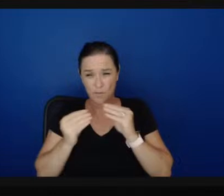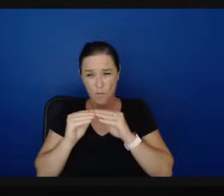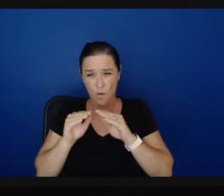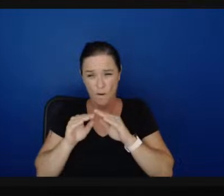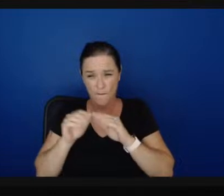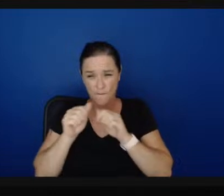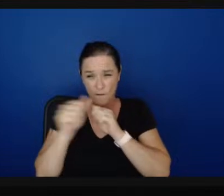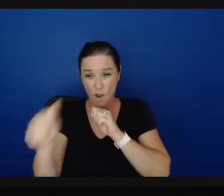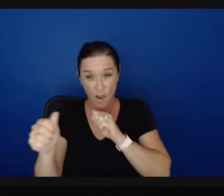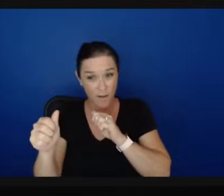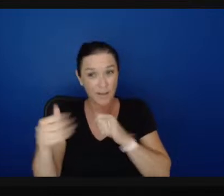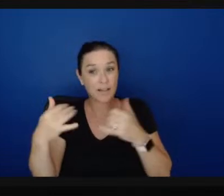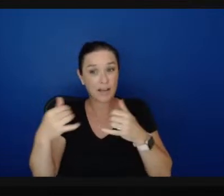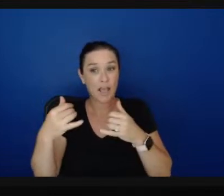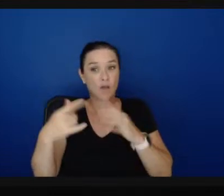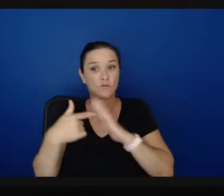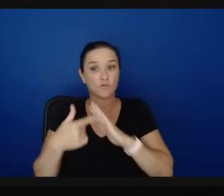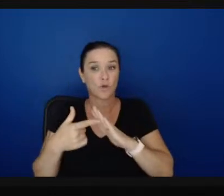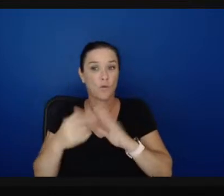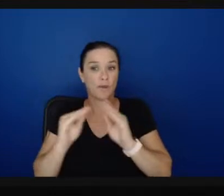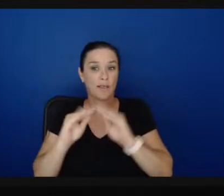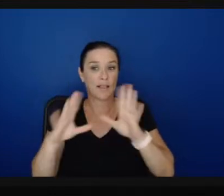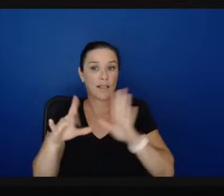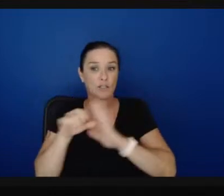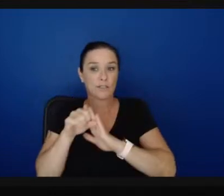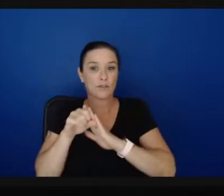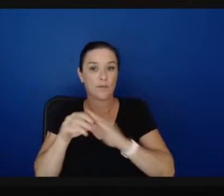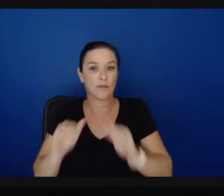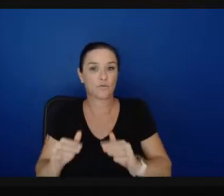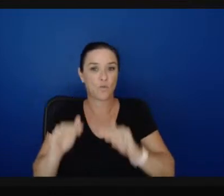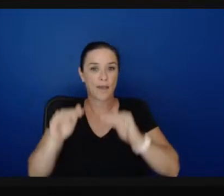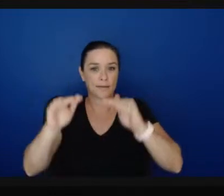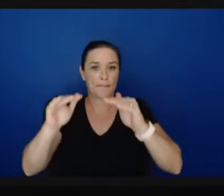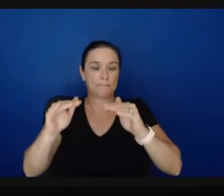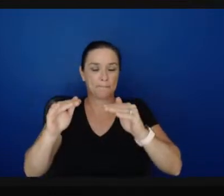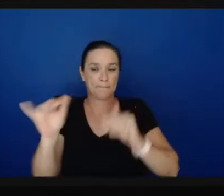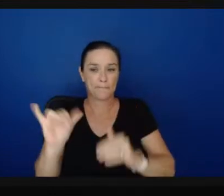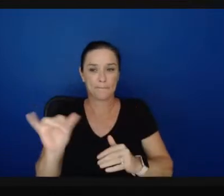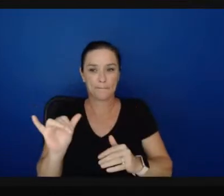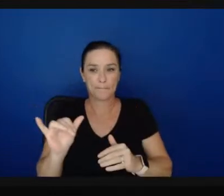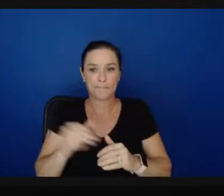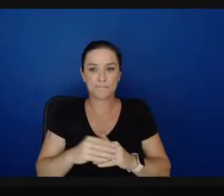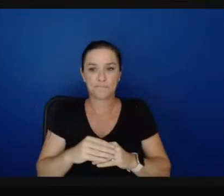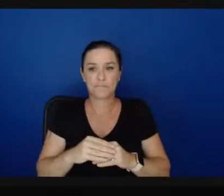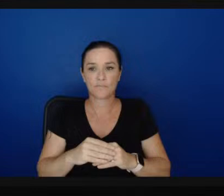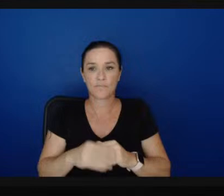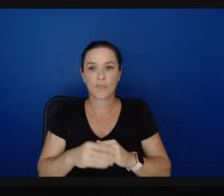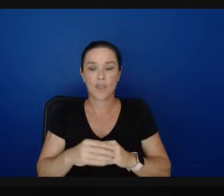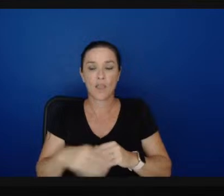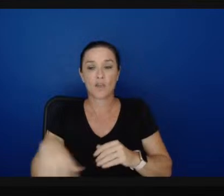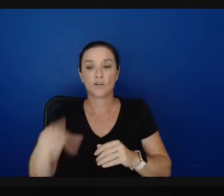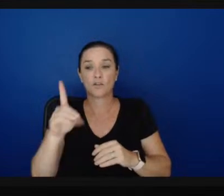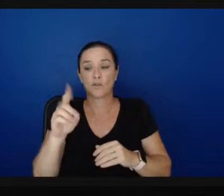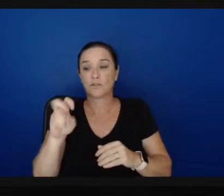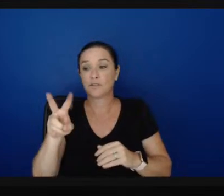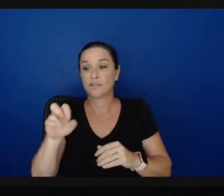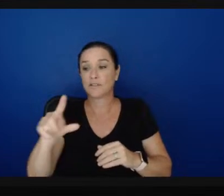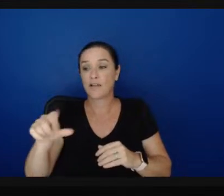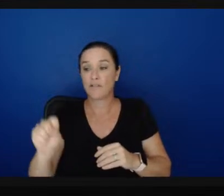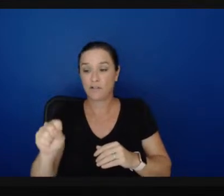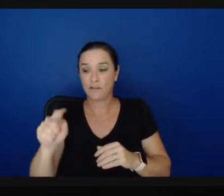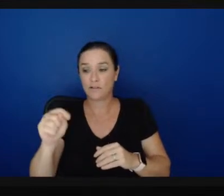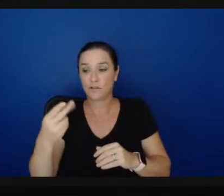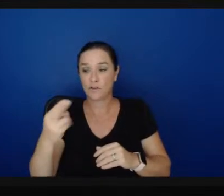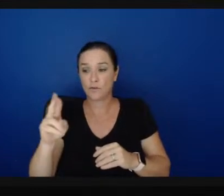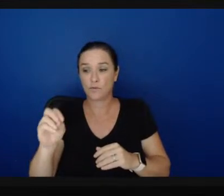signal recently here, rising as well. So that's Devil's Throat is this area right